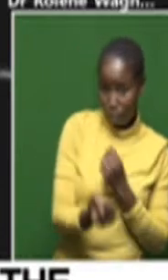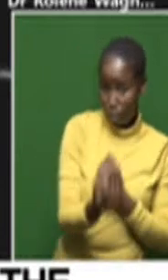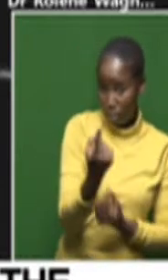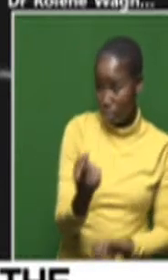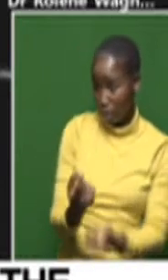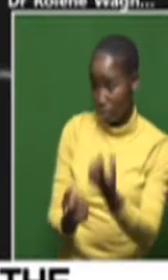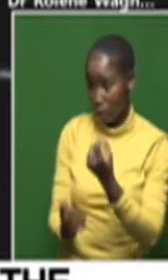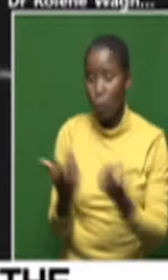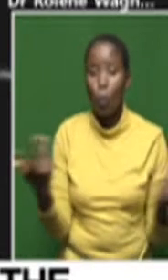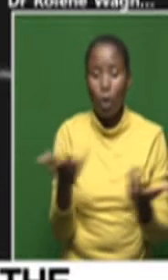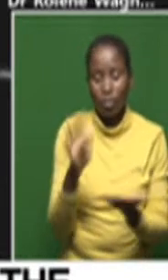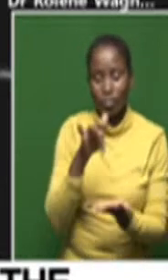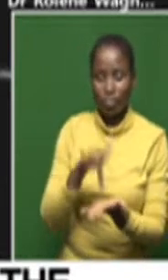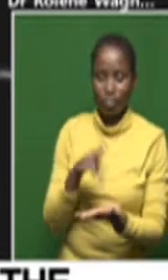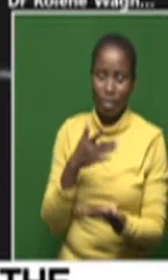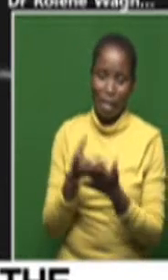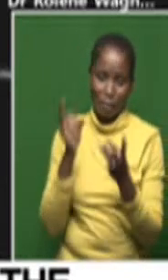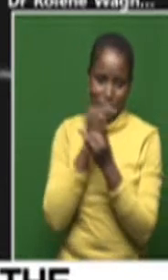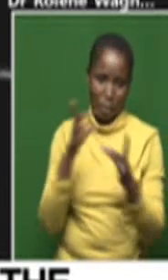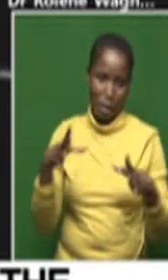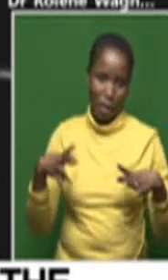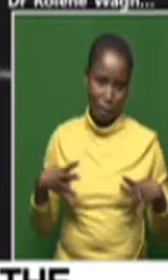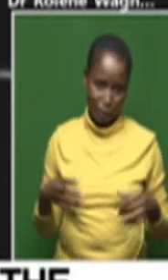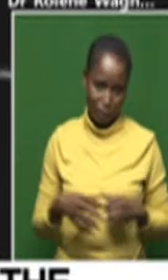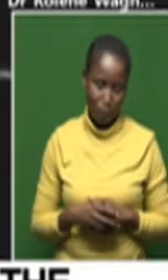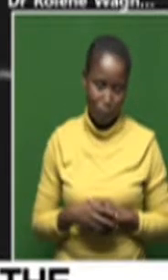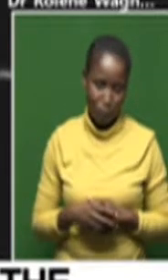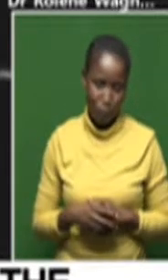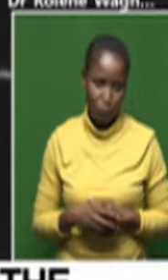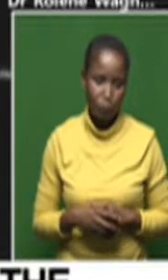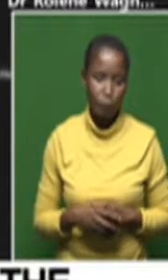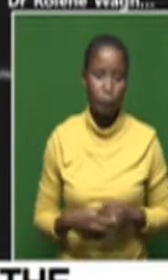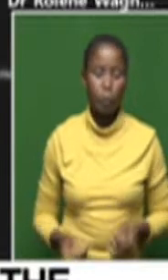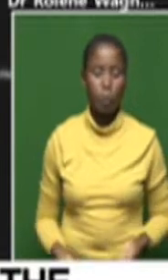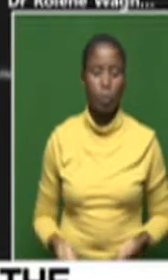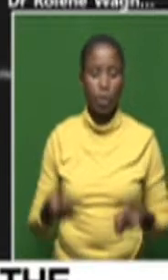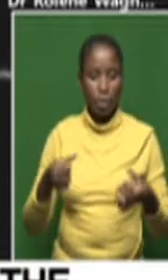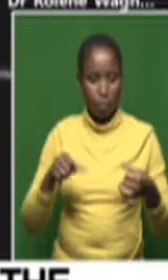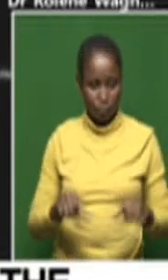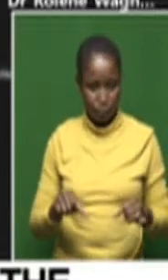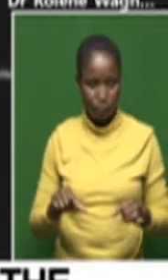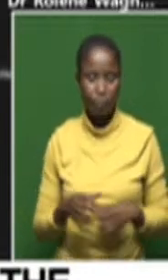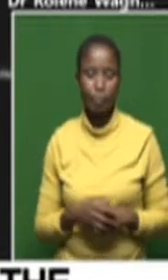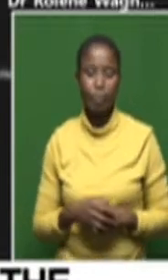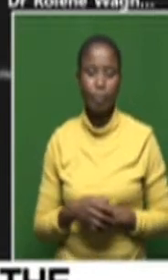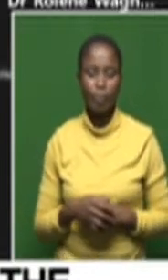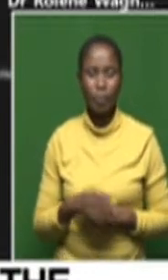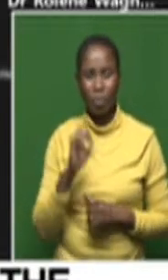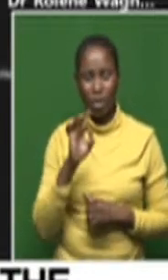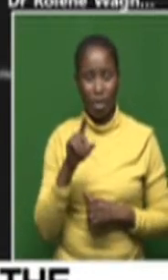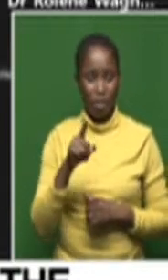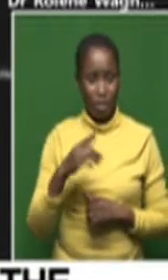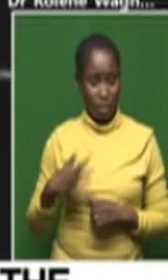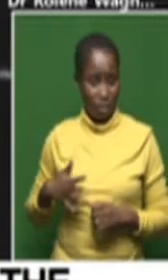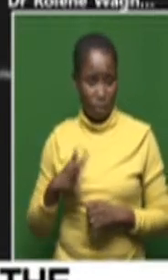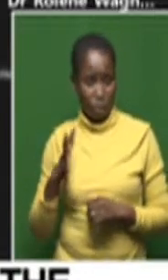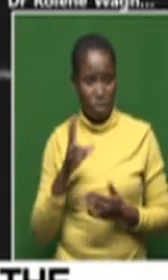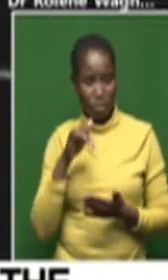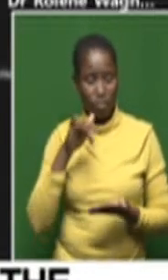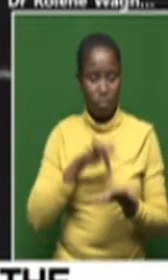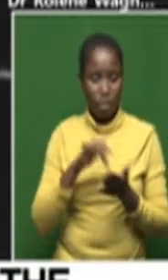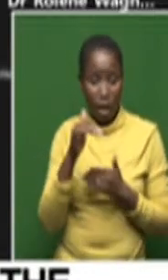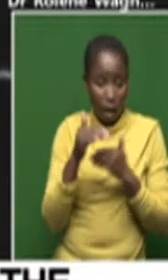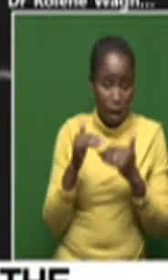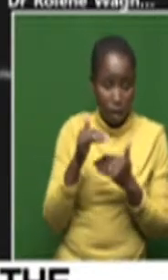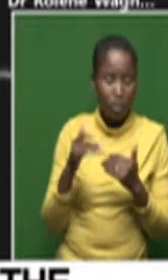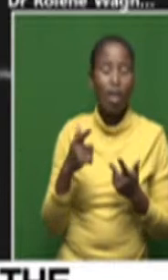are occurring. We also are expanding the number of sites if we want to reach and exceed. We actually don't want to just reach, we want